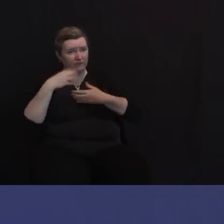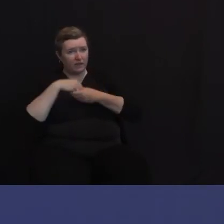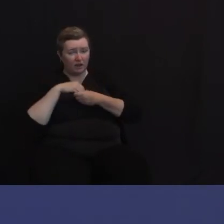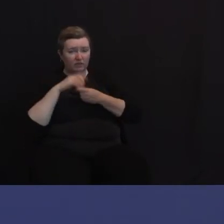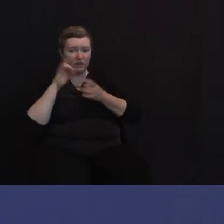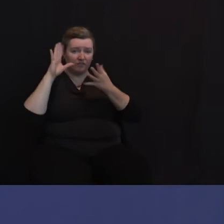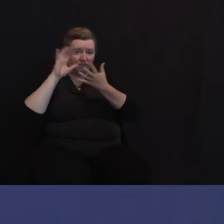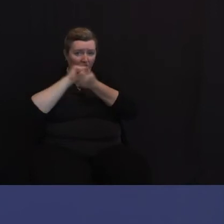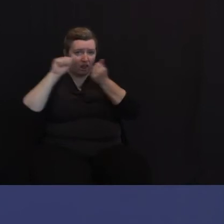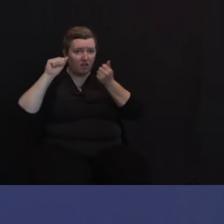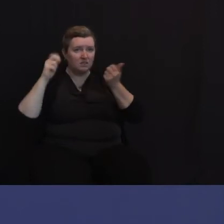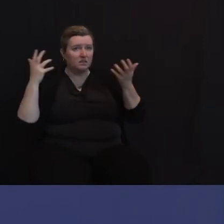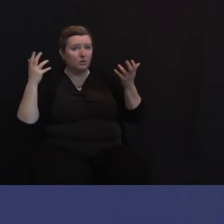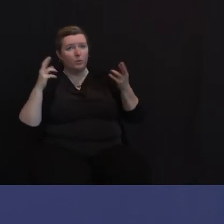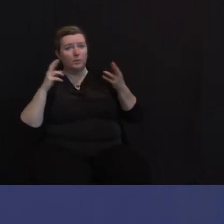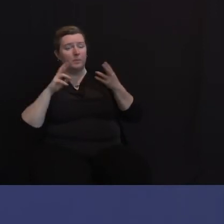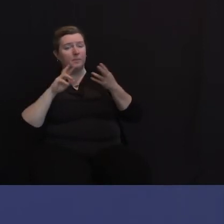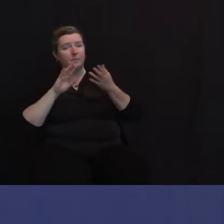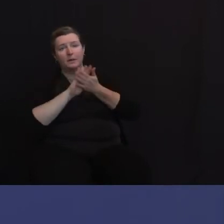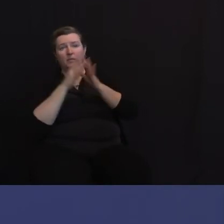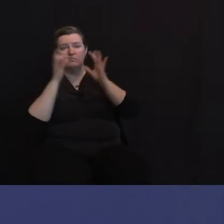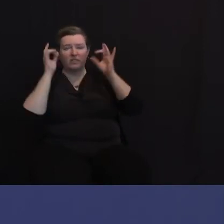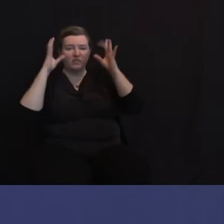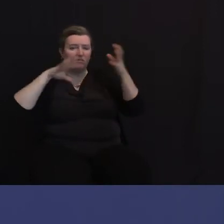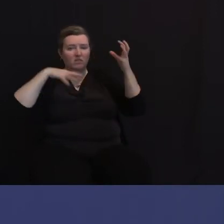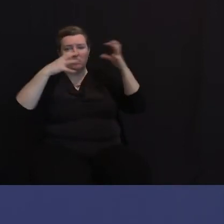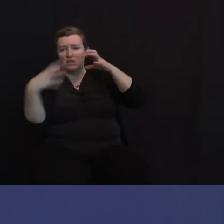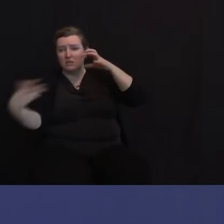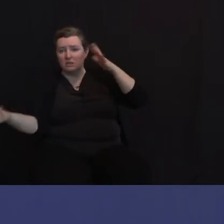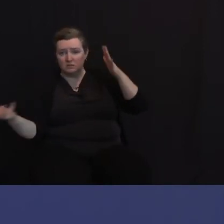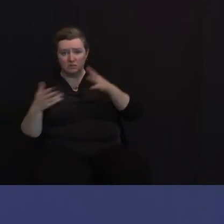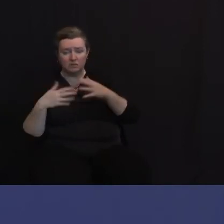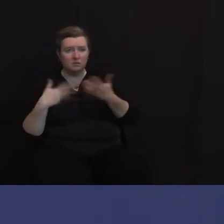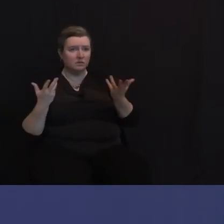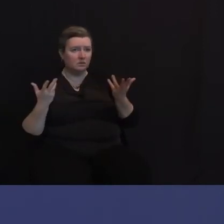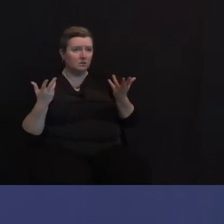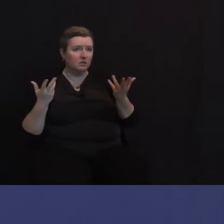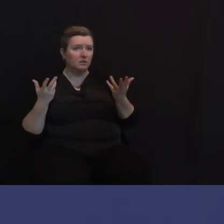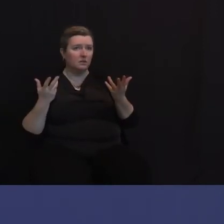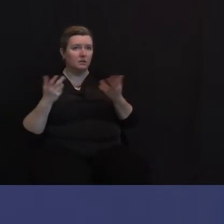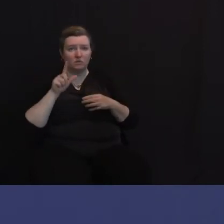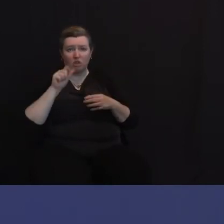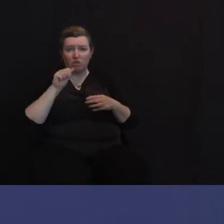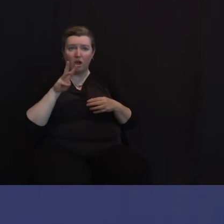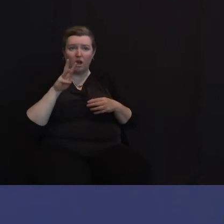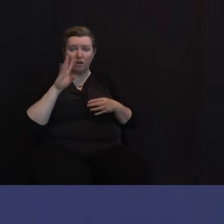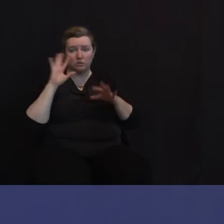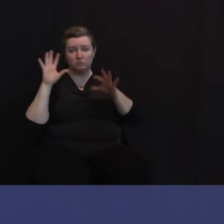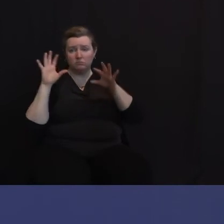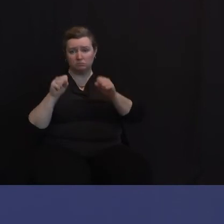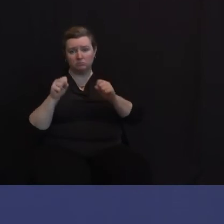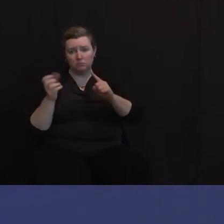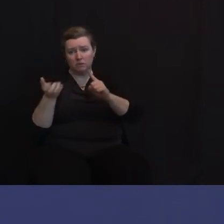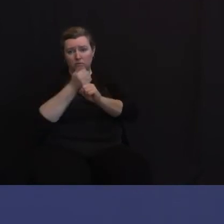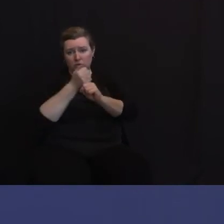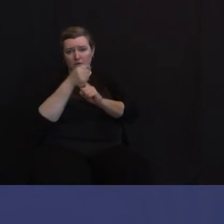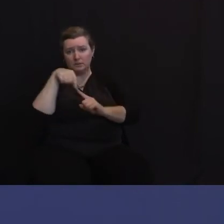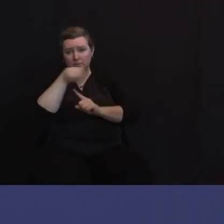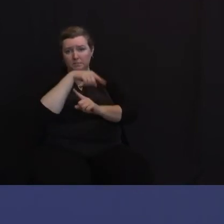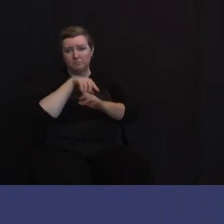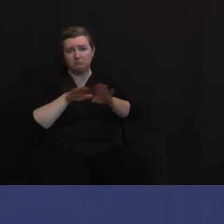law. And there will be no corner for them. And I would hope that they understand